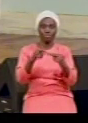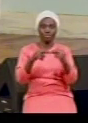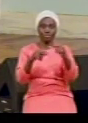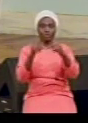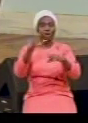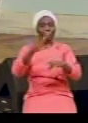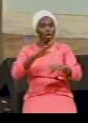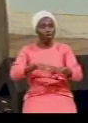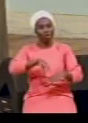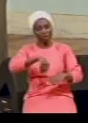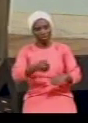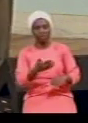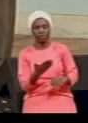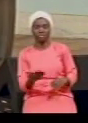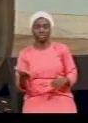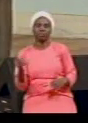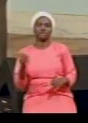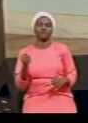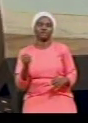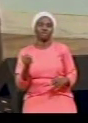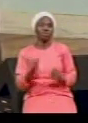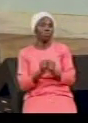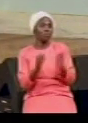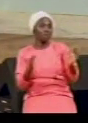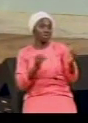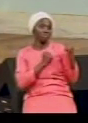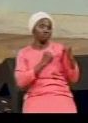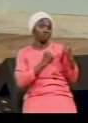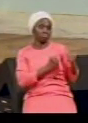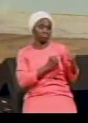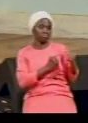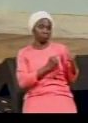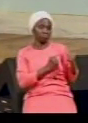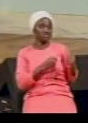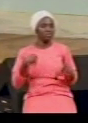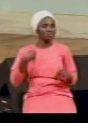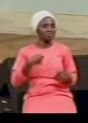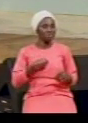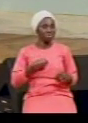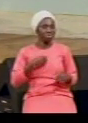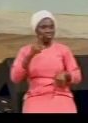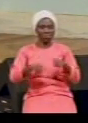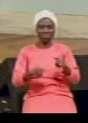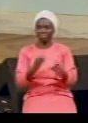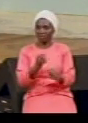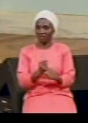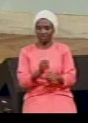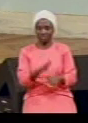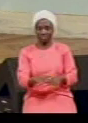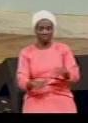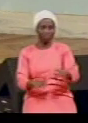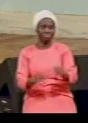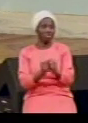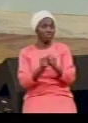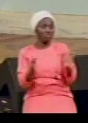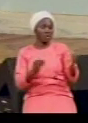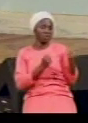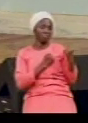other thing. Without courage, we will not take a step. Without